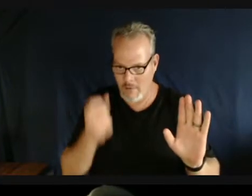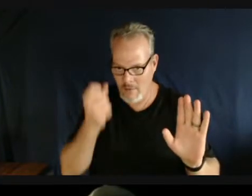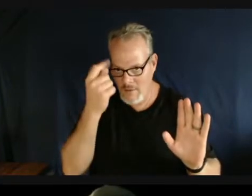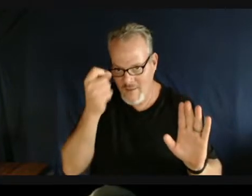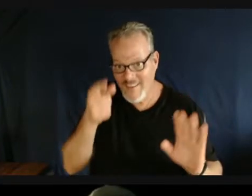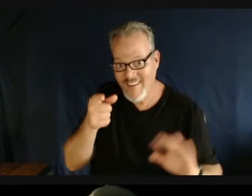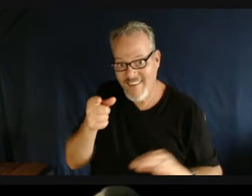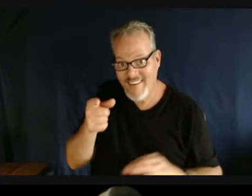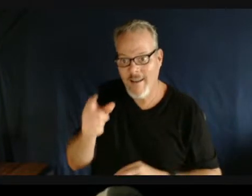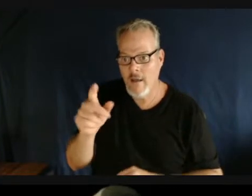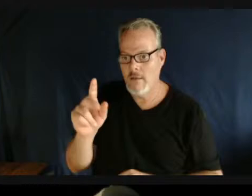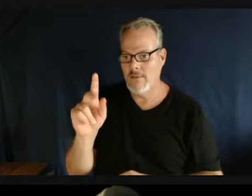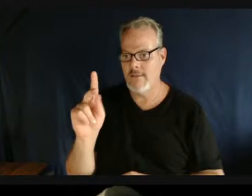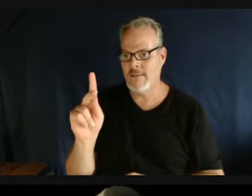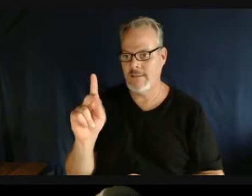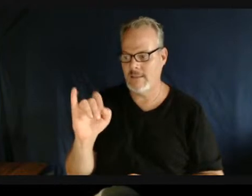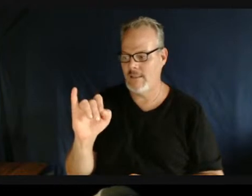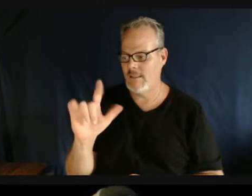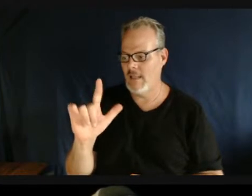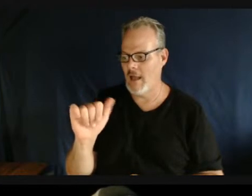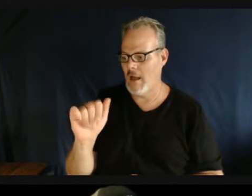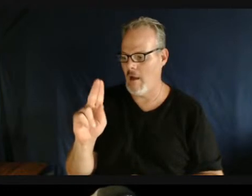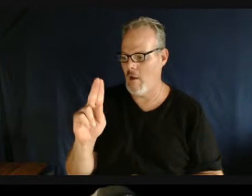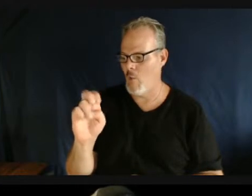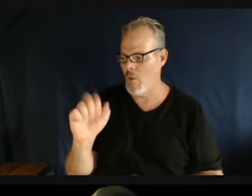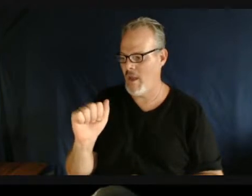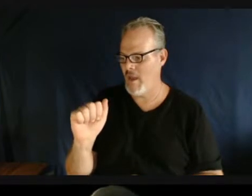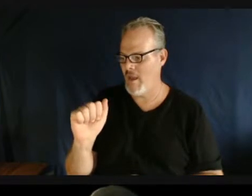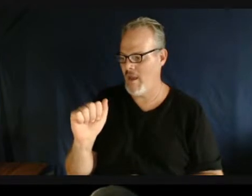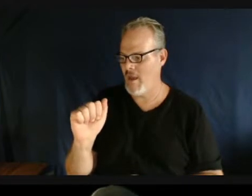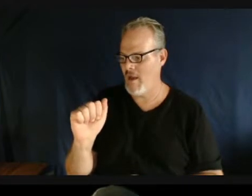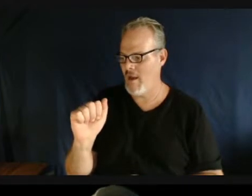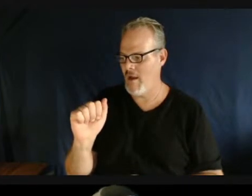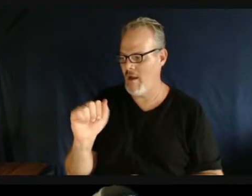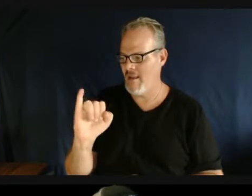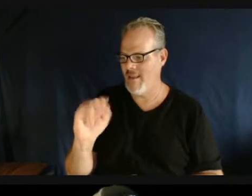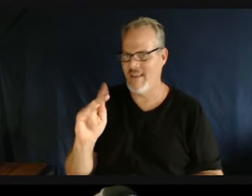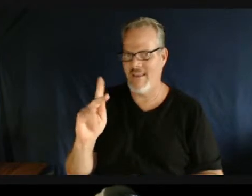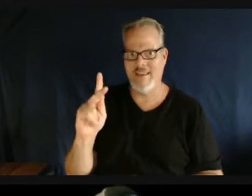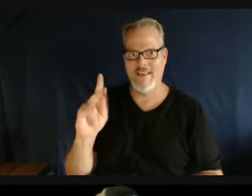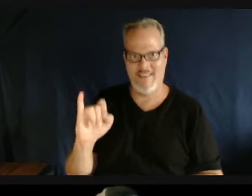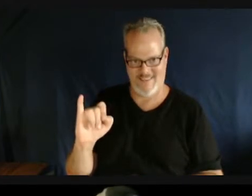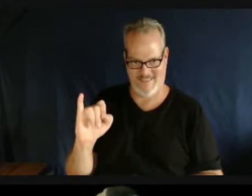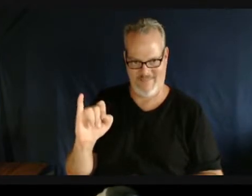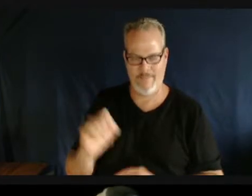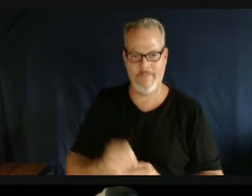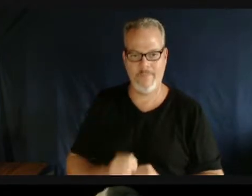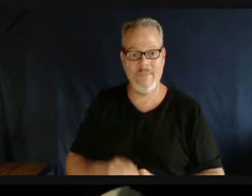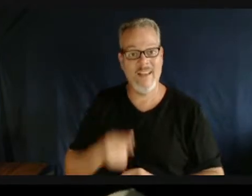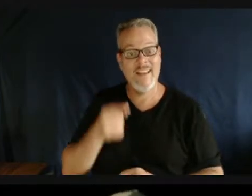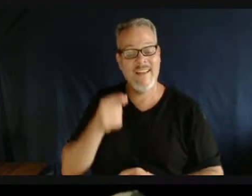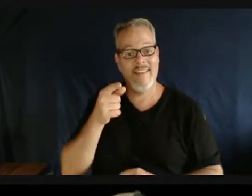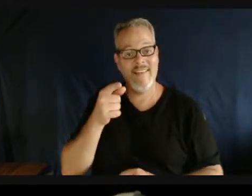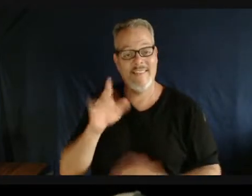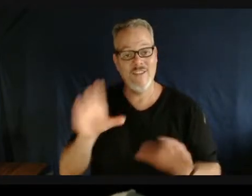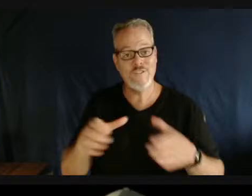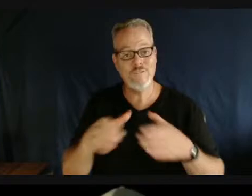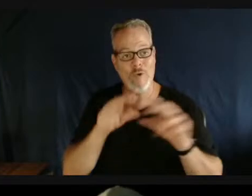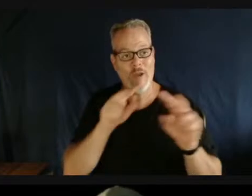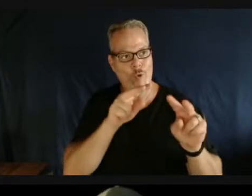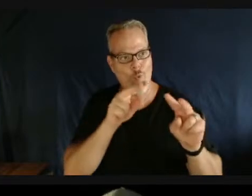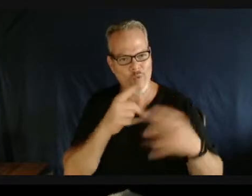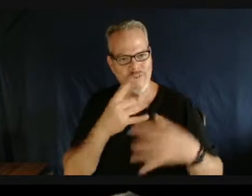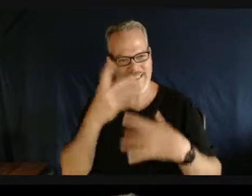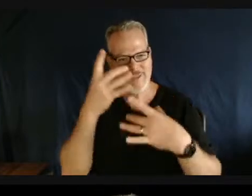Iki activity. So this volcano watch is interesting to me. They're obviously making